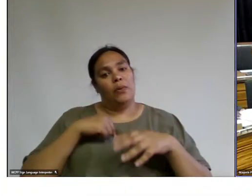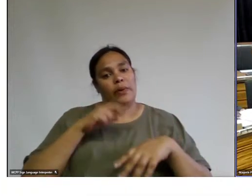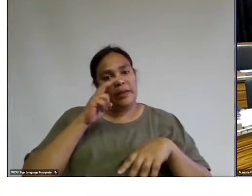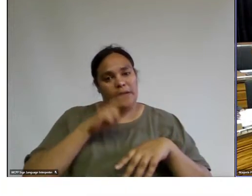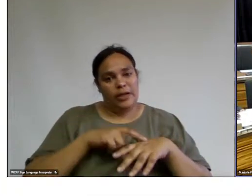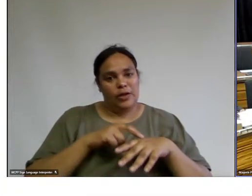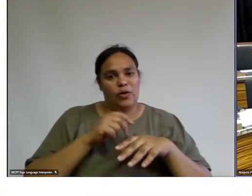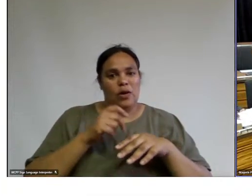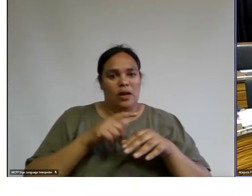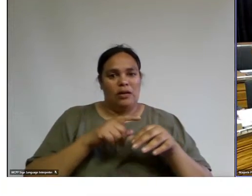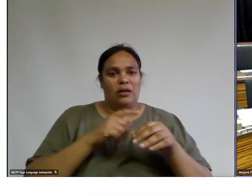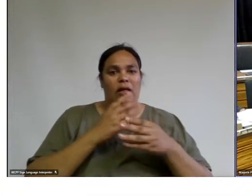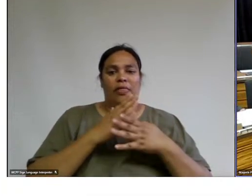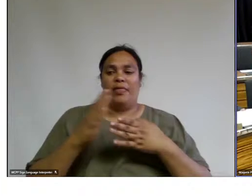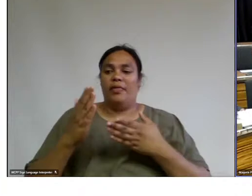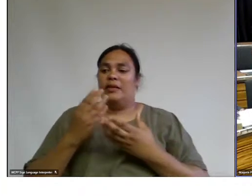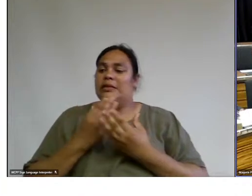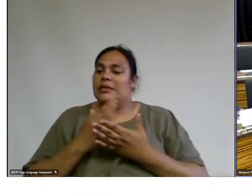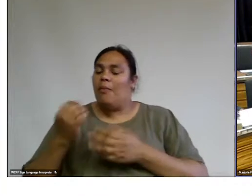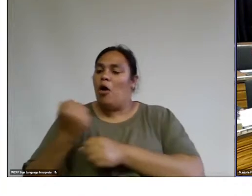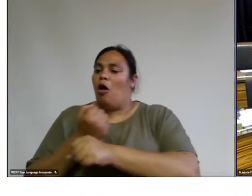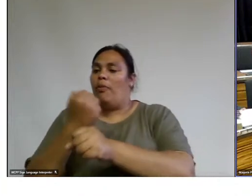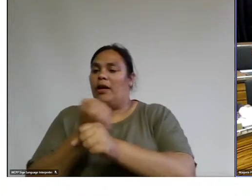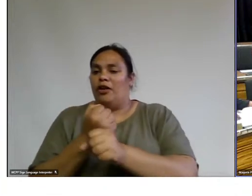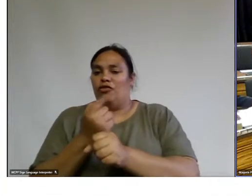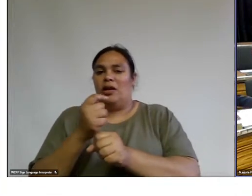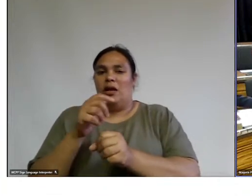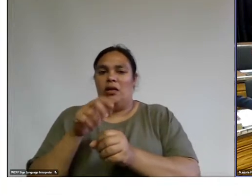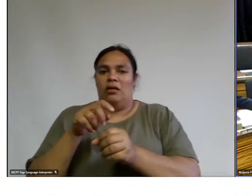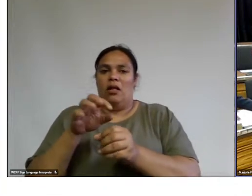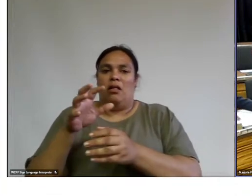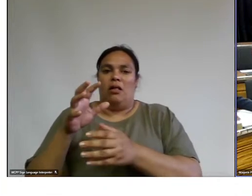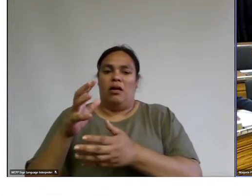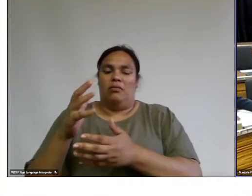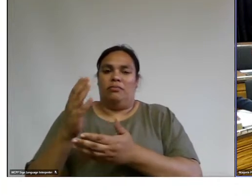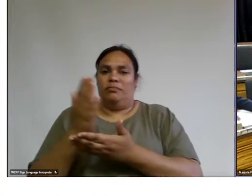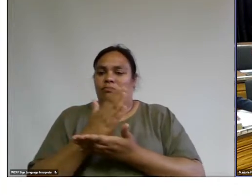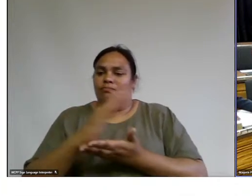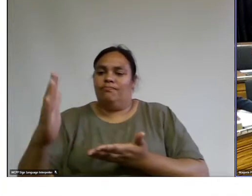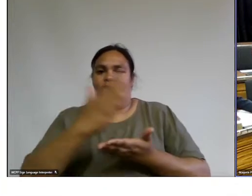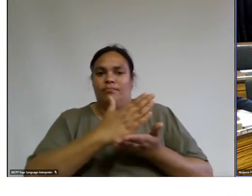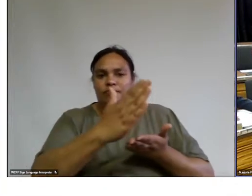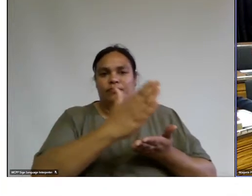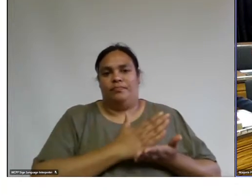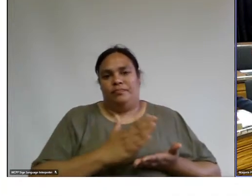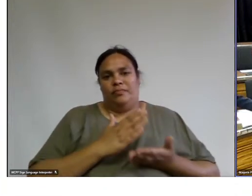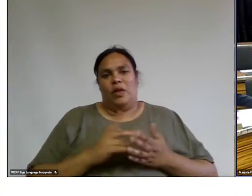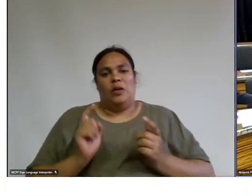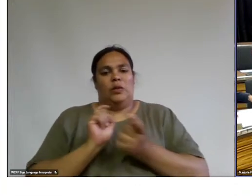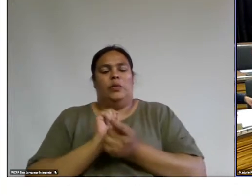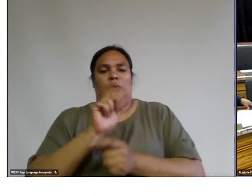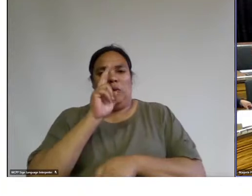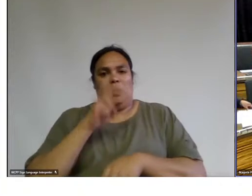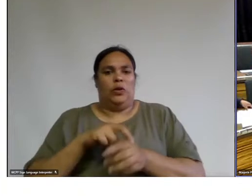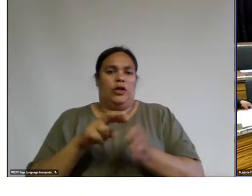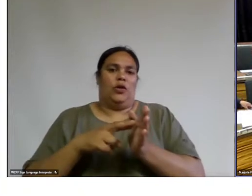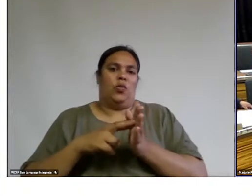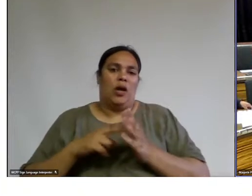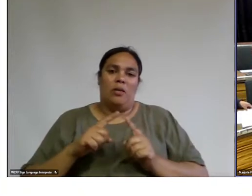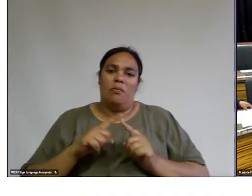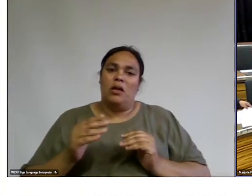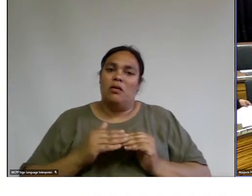pull back on some operations in order to give attention to the reporting requirements that they are, but it's more